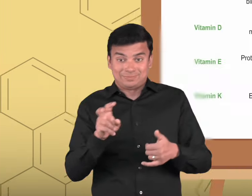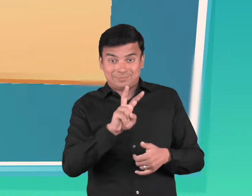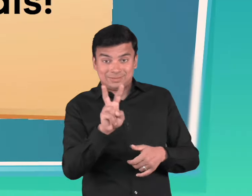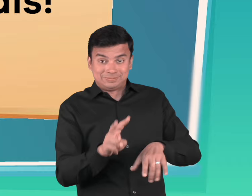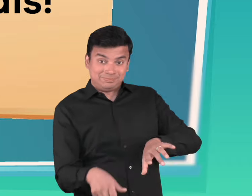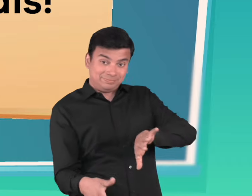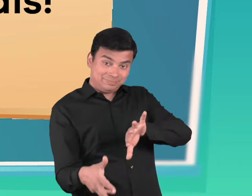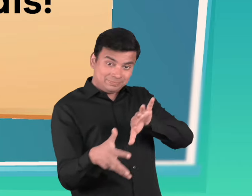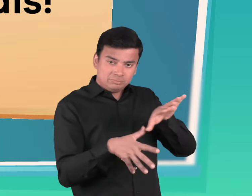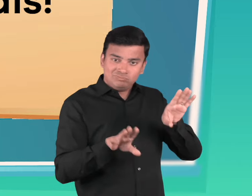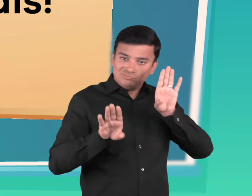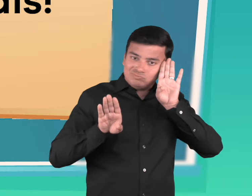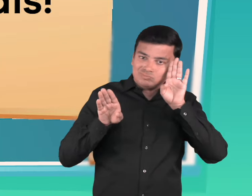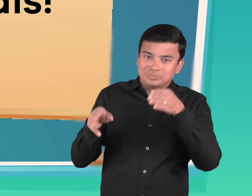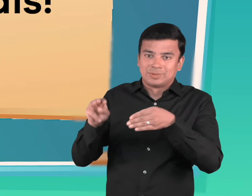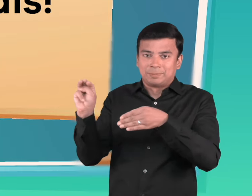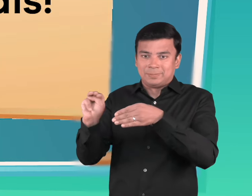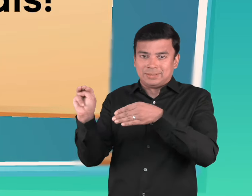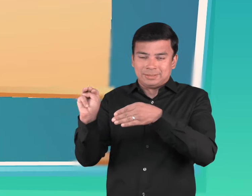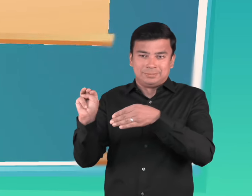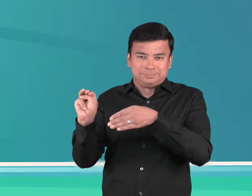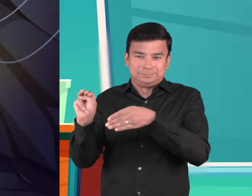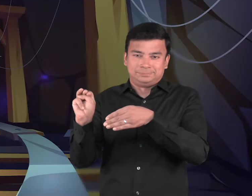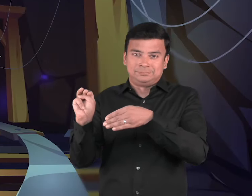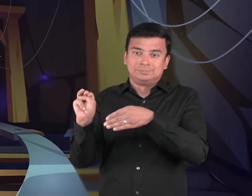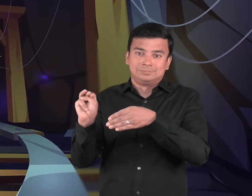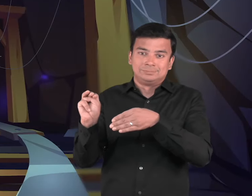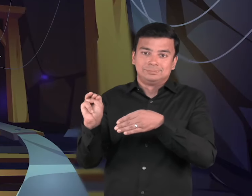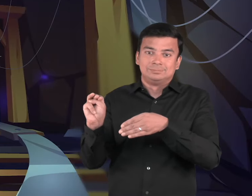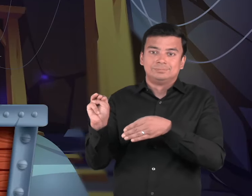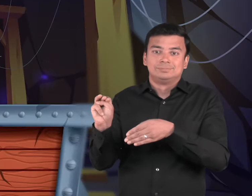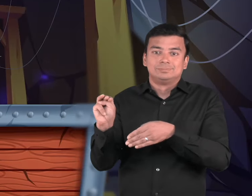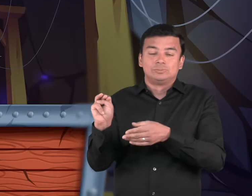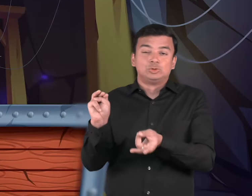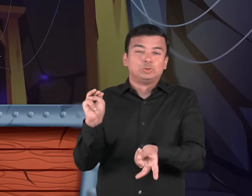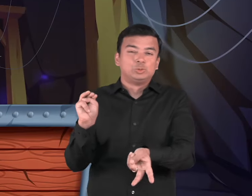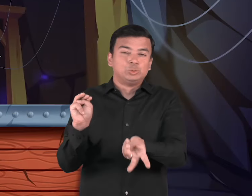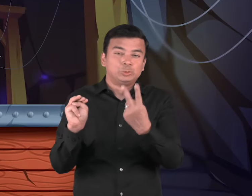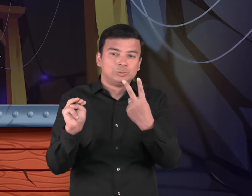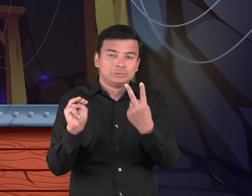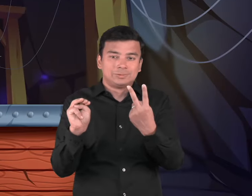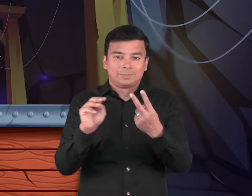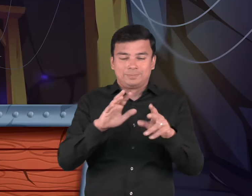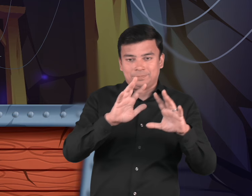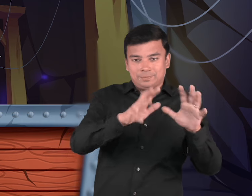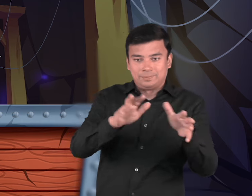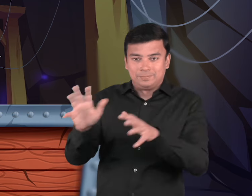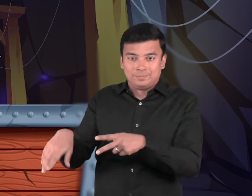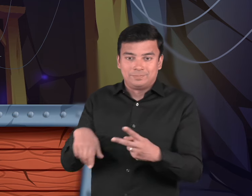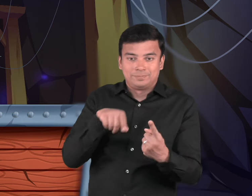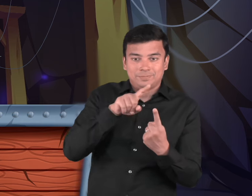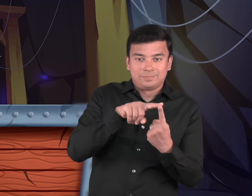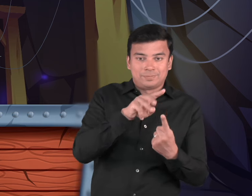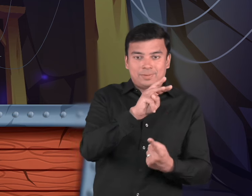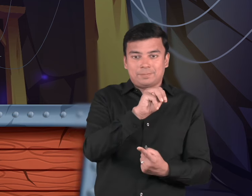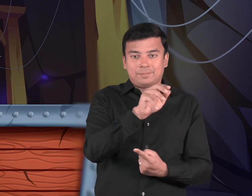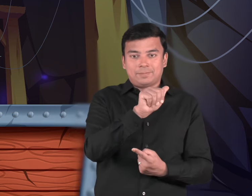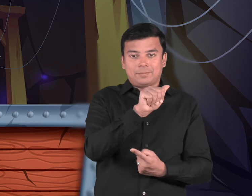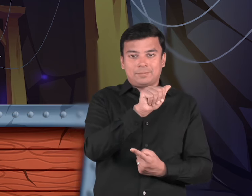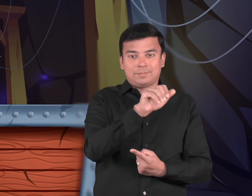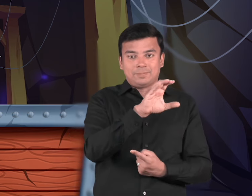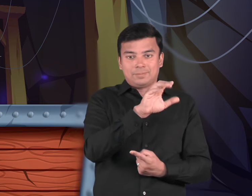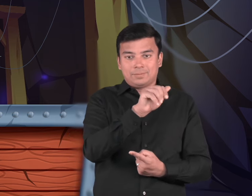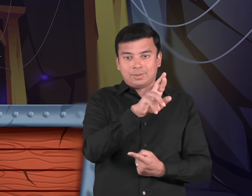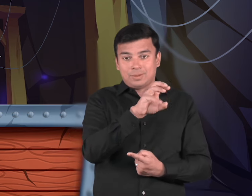video now on to minerals like vitamins there are two types of minerals the first type